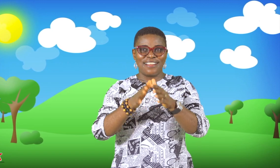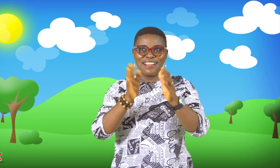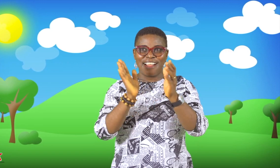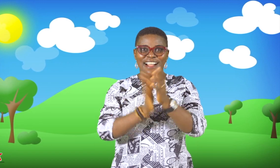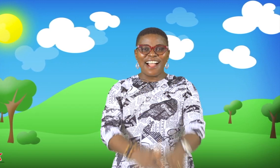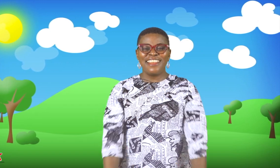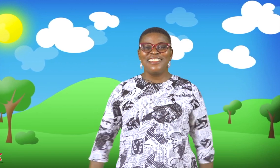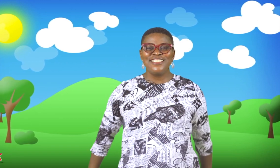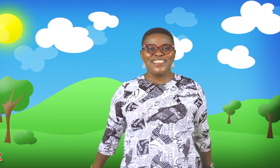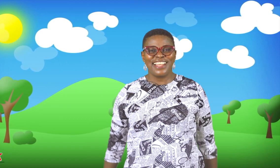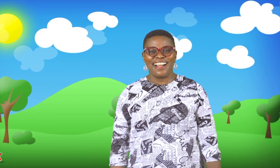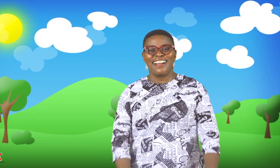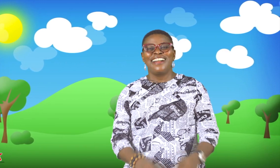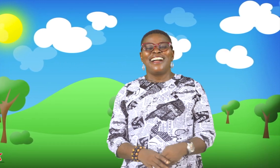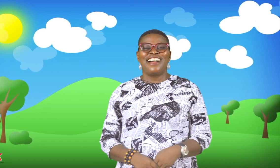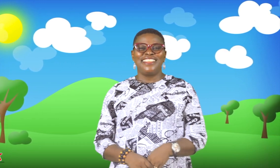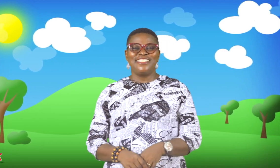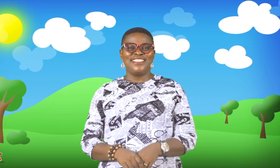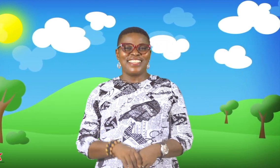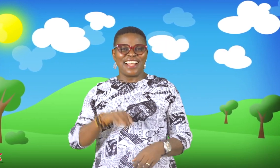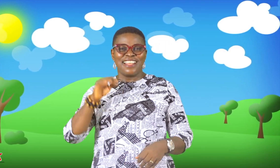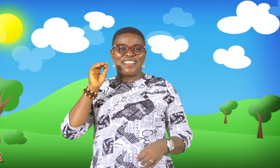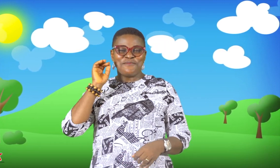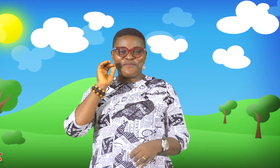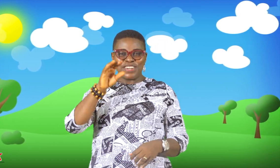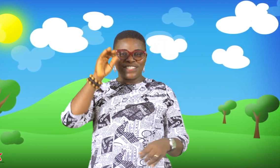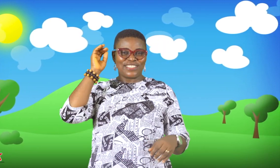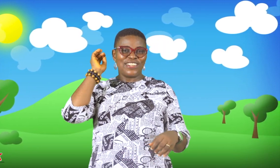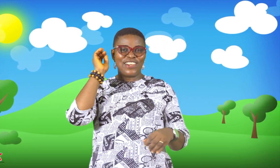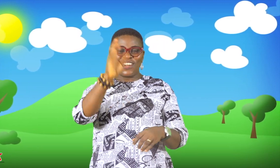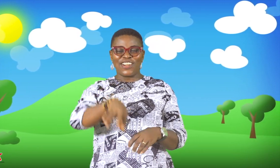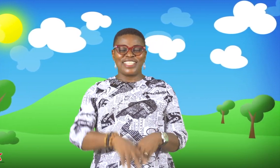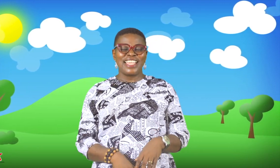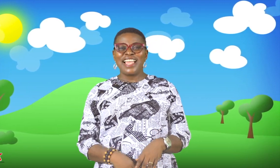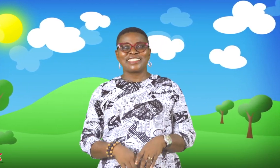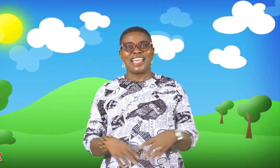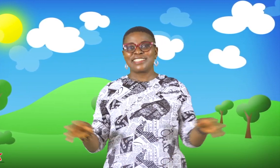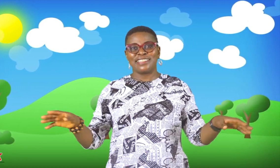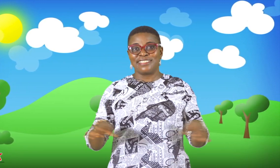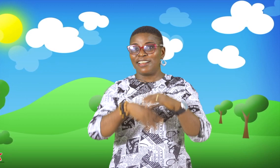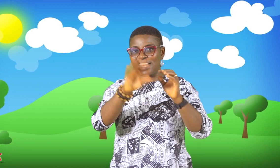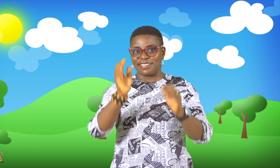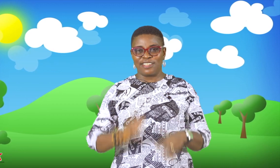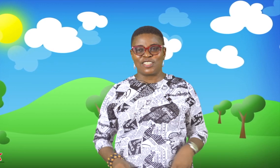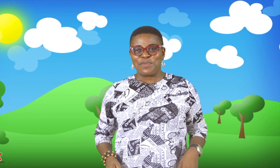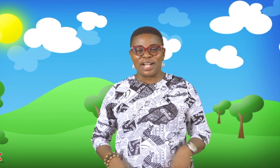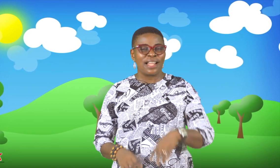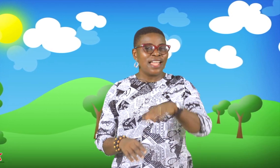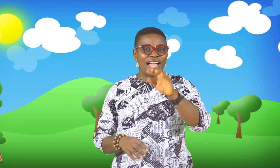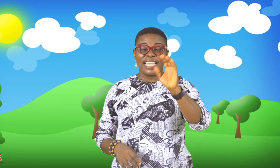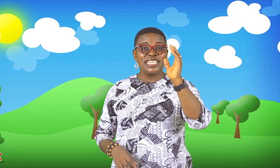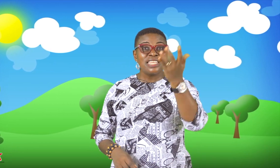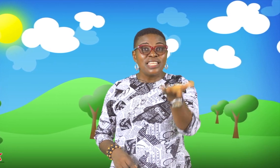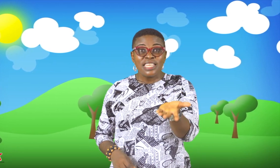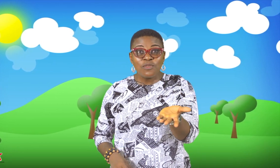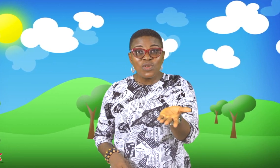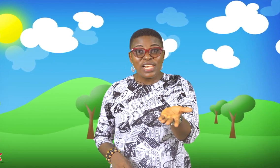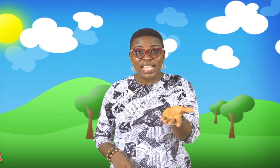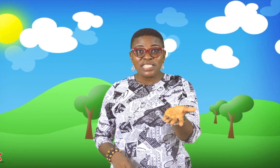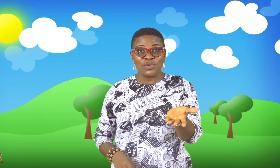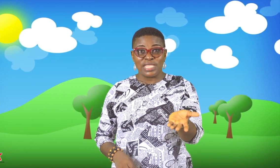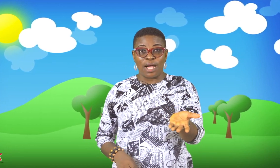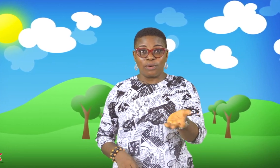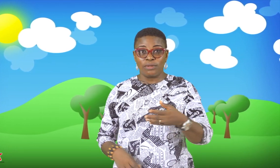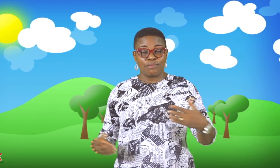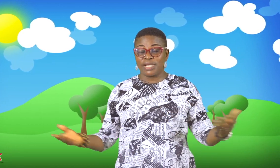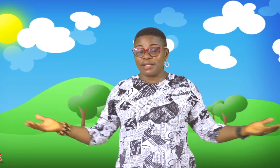back. Hallelujah, hallelujah. Praise the Lord. Yes, that's it. God has got your back. And he won't